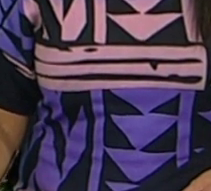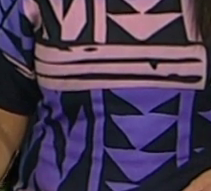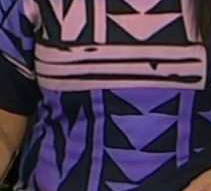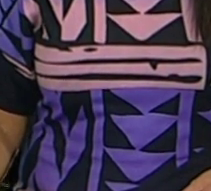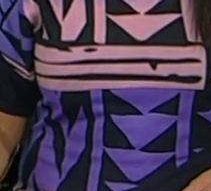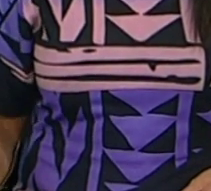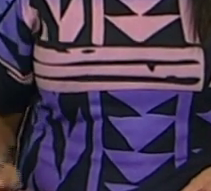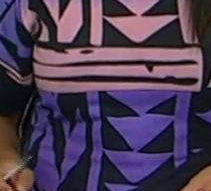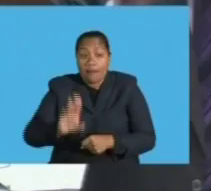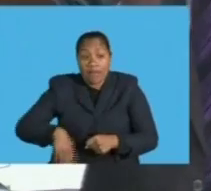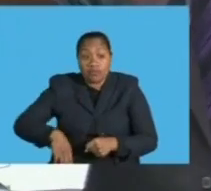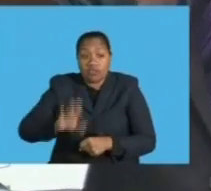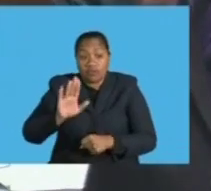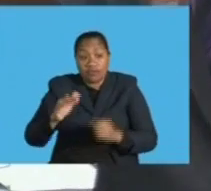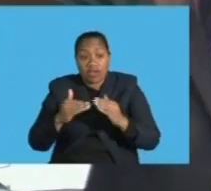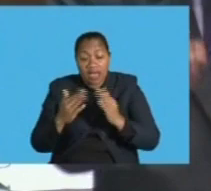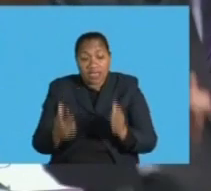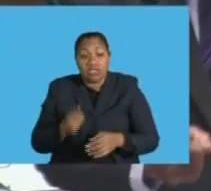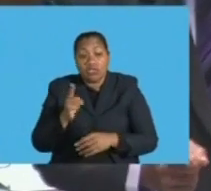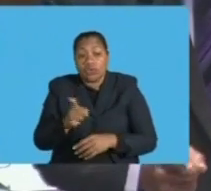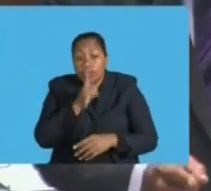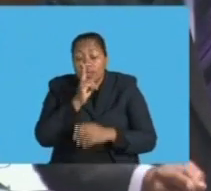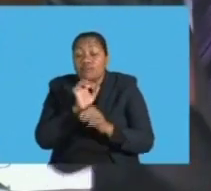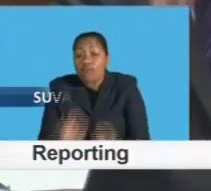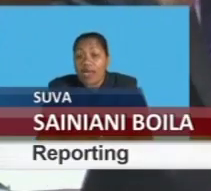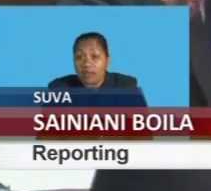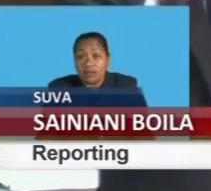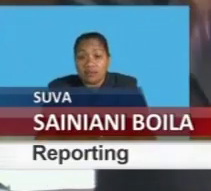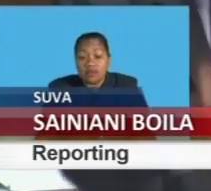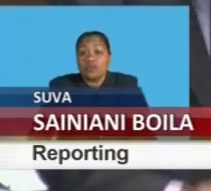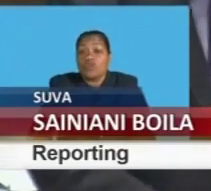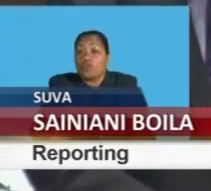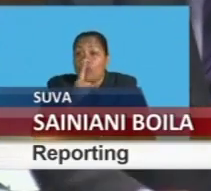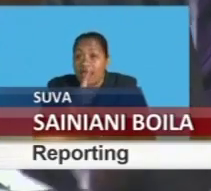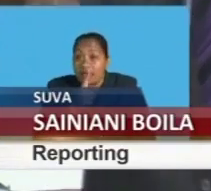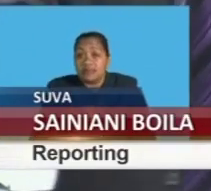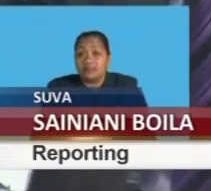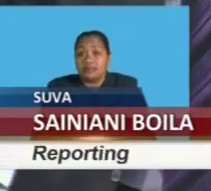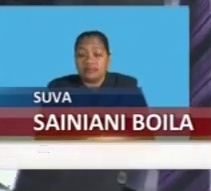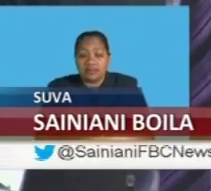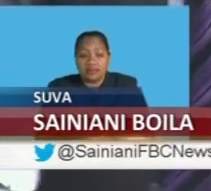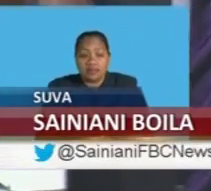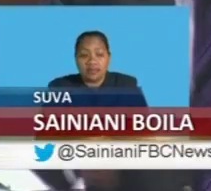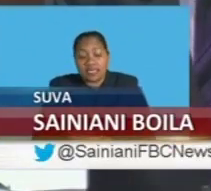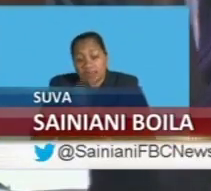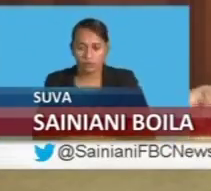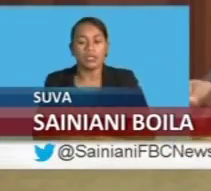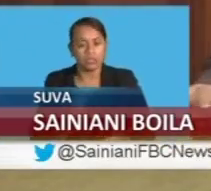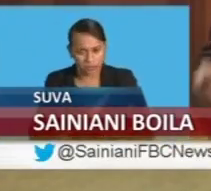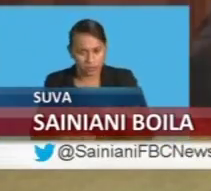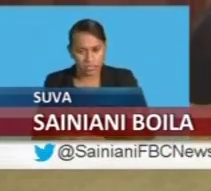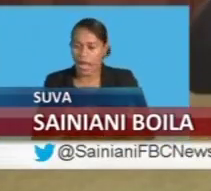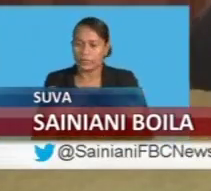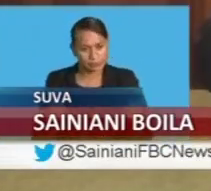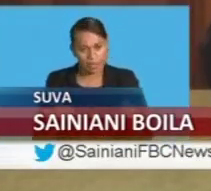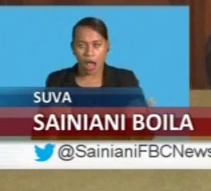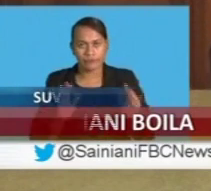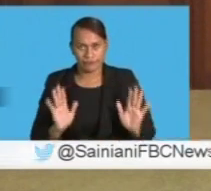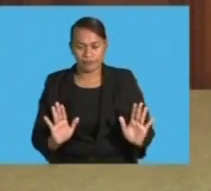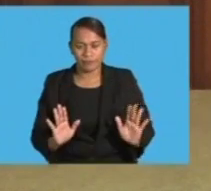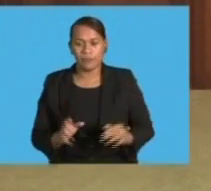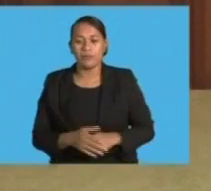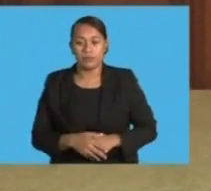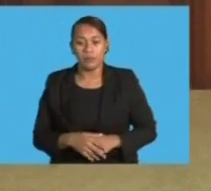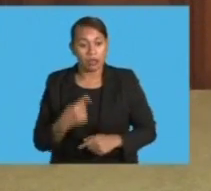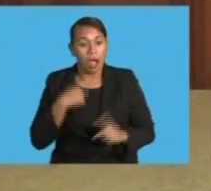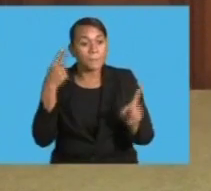Boyla reports. And you keep quiet. The Infrastructure Minister hits out at Sodalpa MP Nico Nawaikula for his